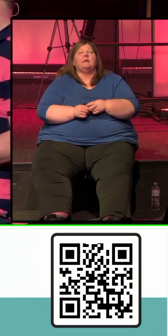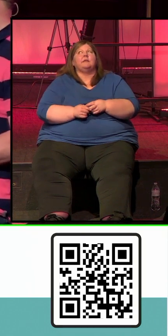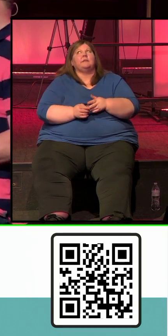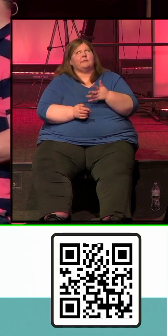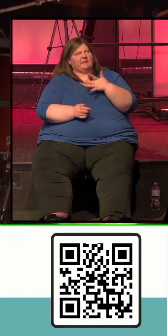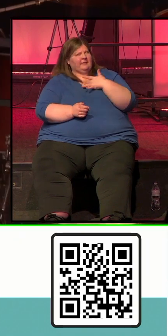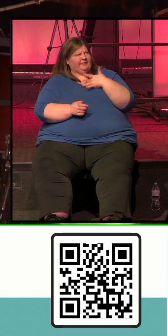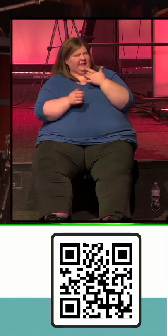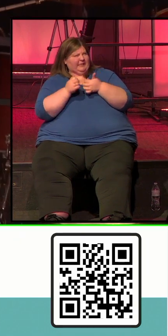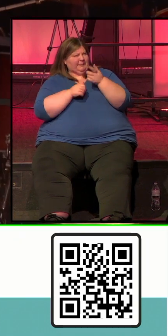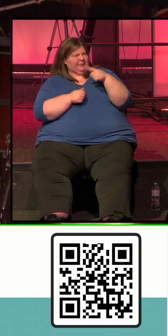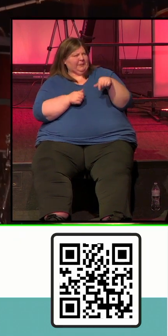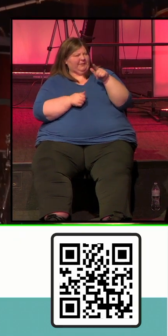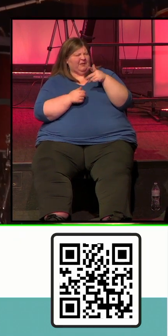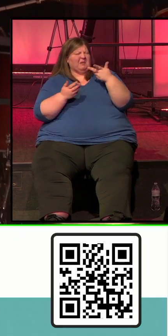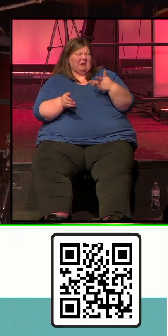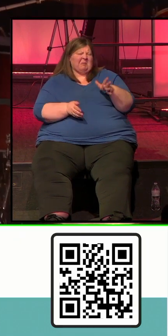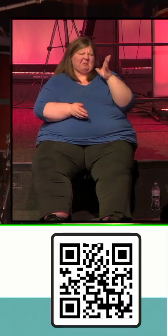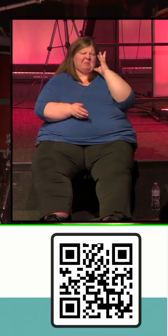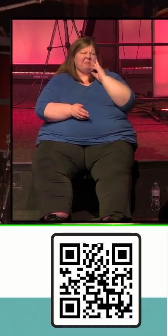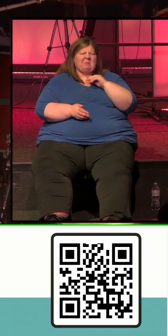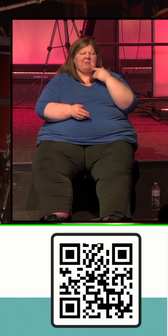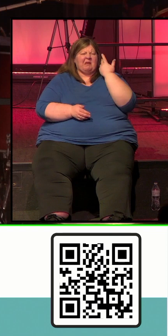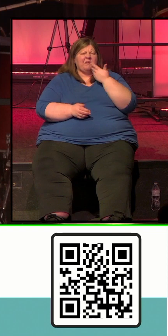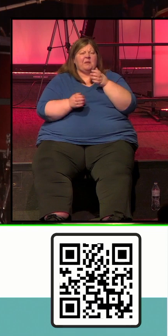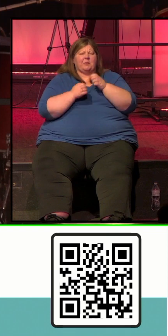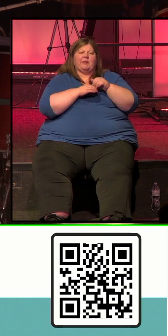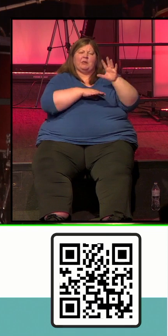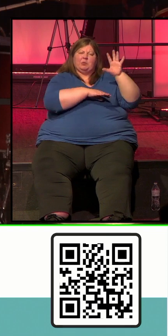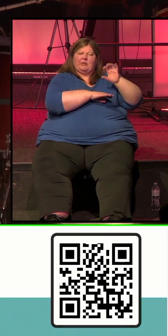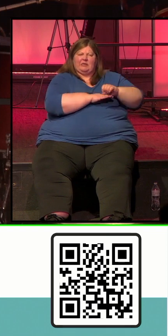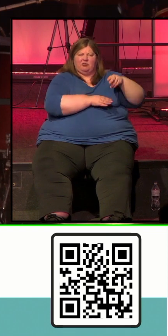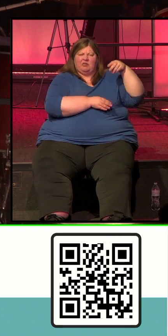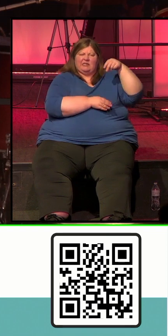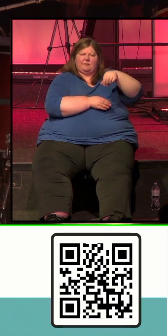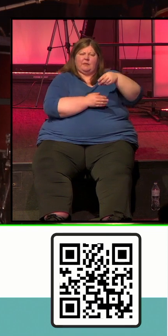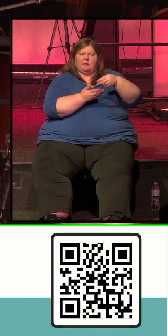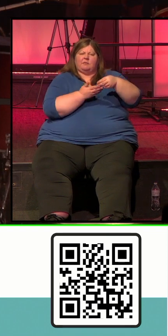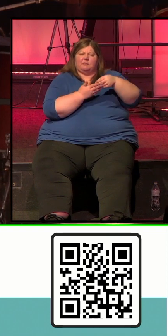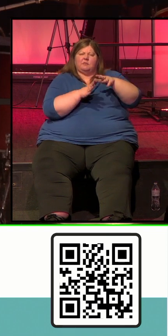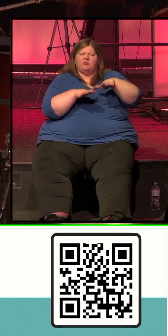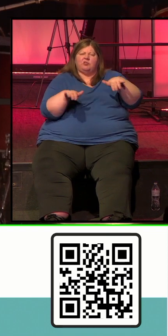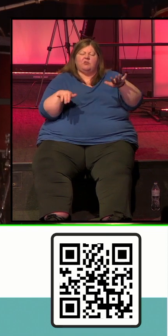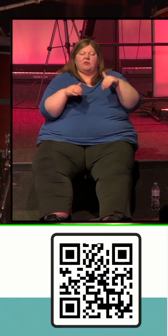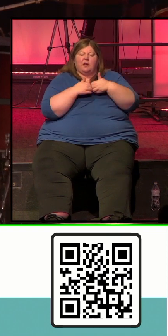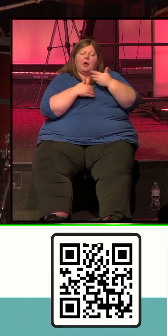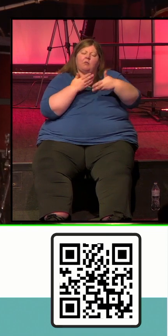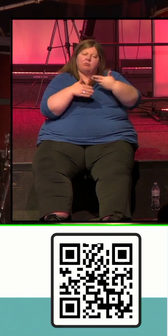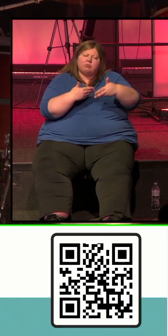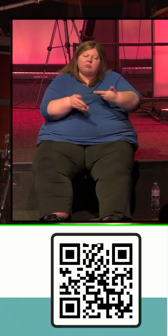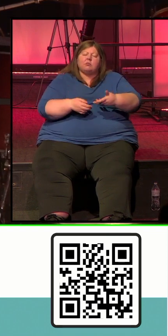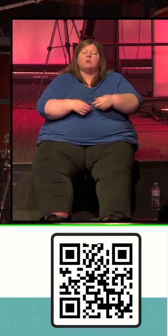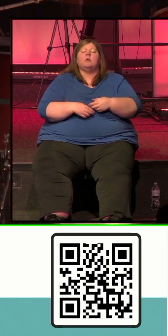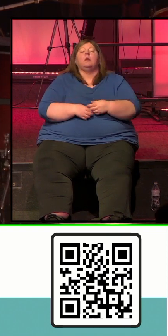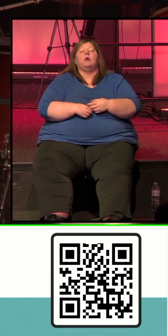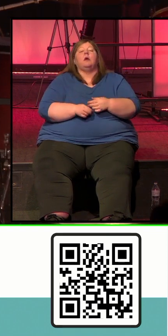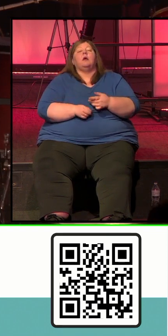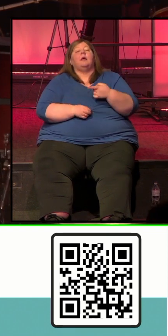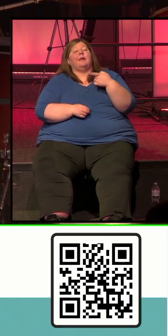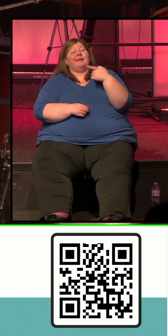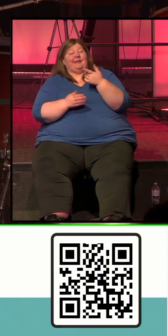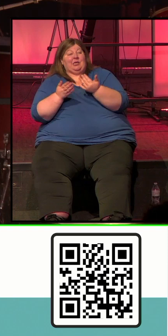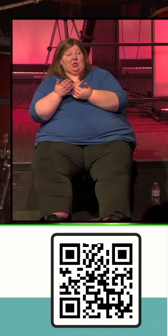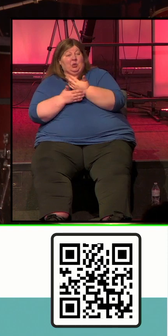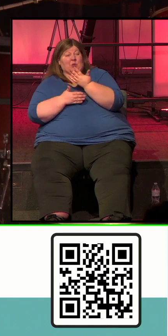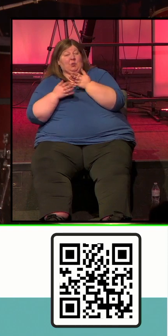feel like most of us are familiar with traditional child sponsorship and the way that that works. Mm-hmm. So friendship model